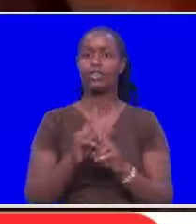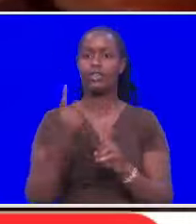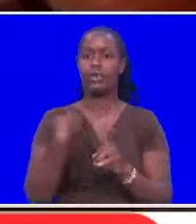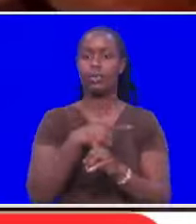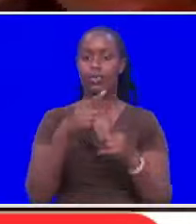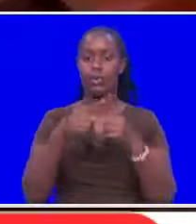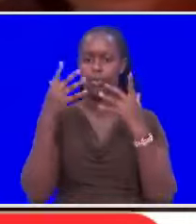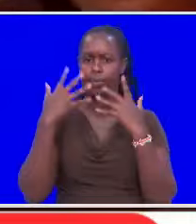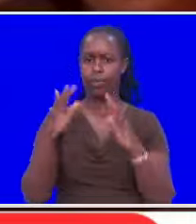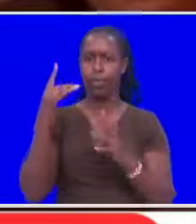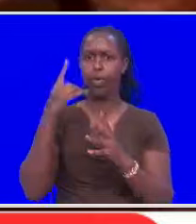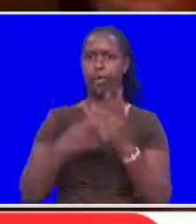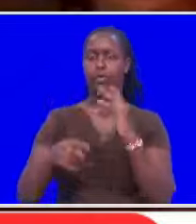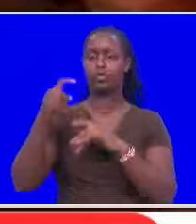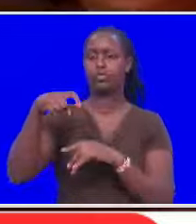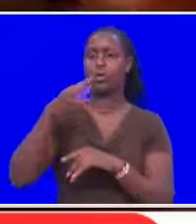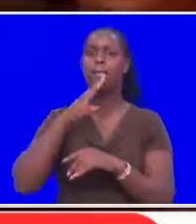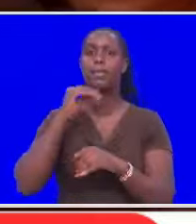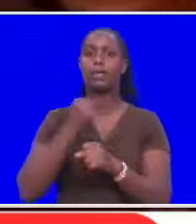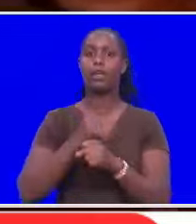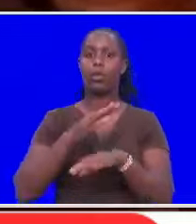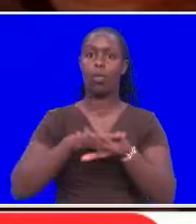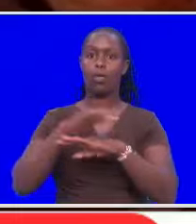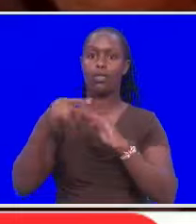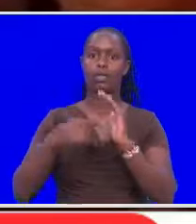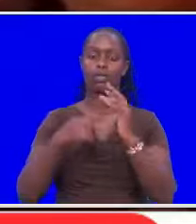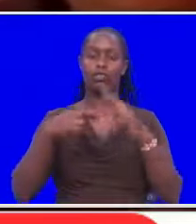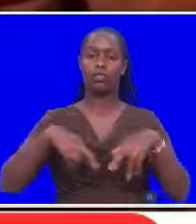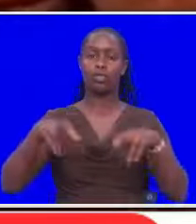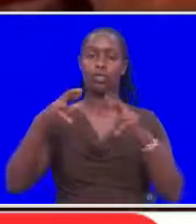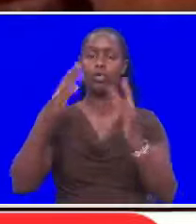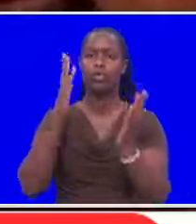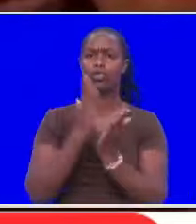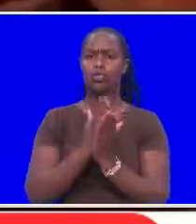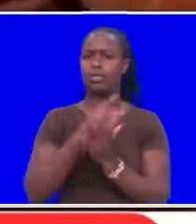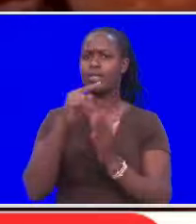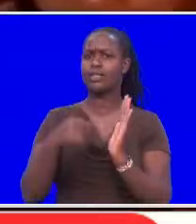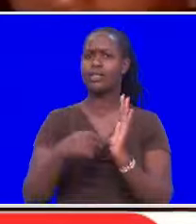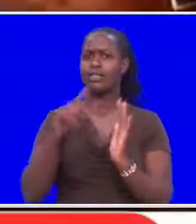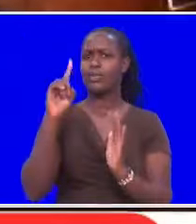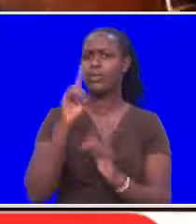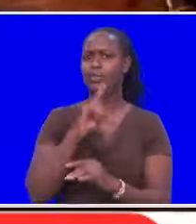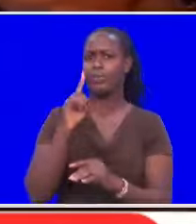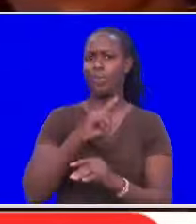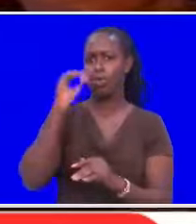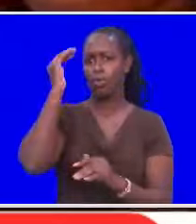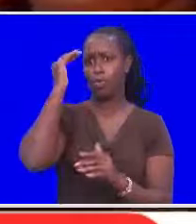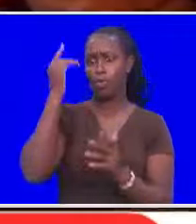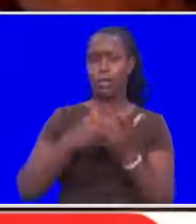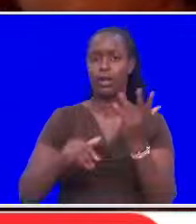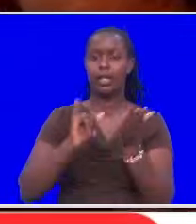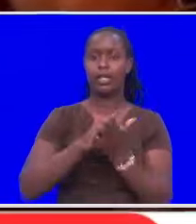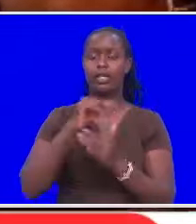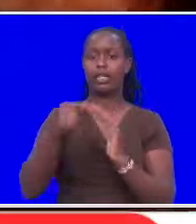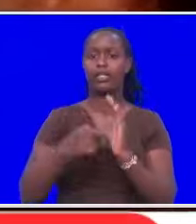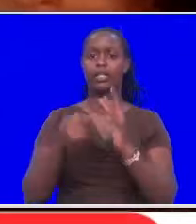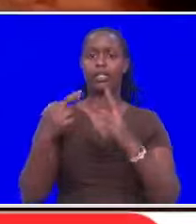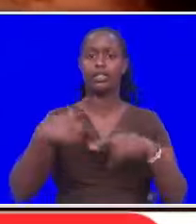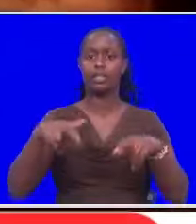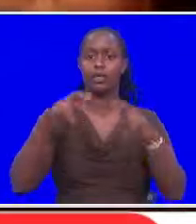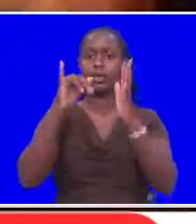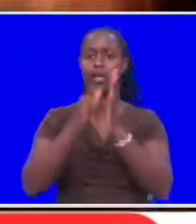sure, what should be done on this road? It is actually very fatal, bearing in mind that this is a road that approaches